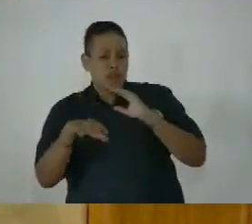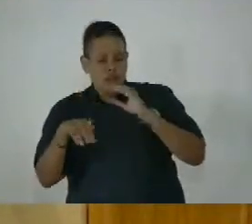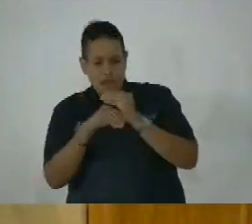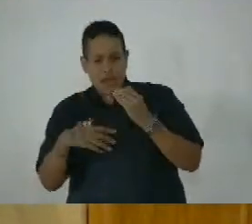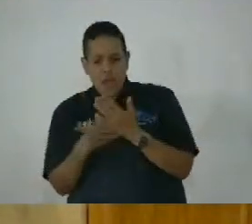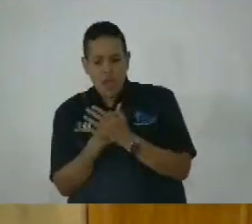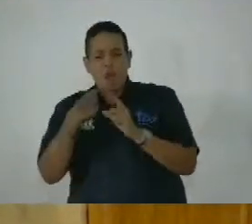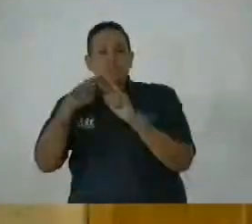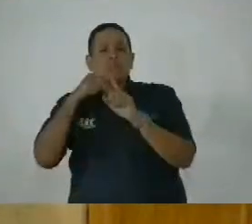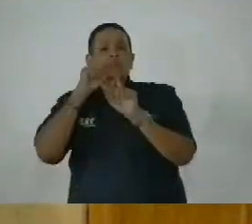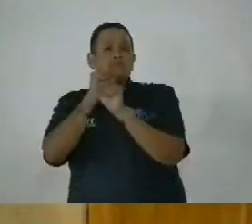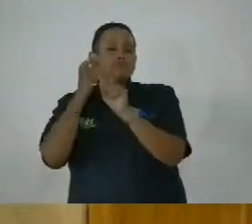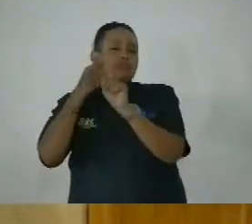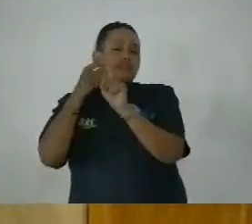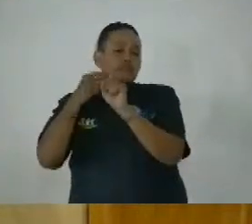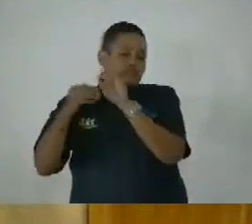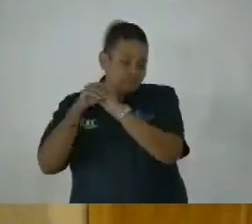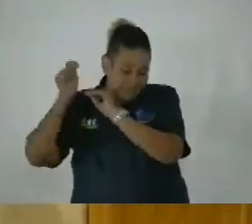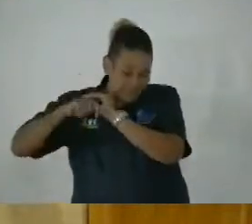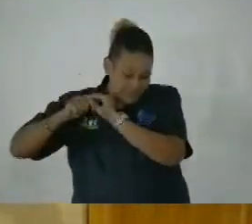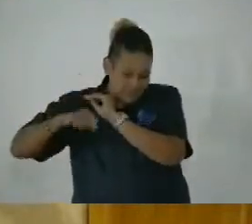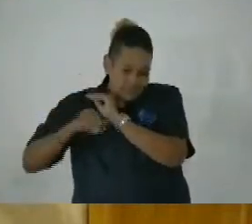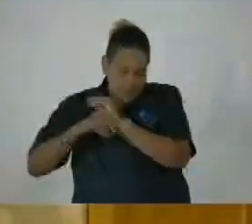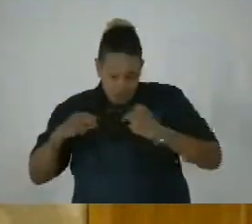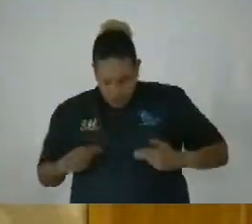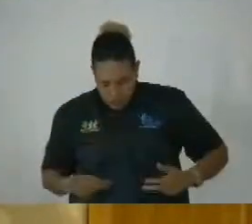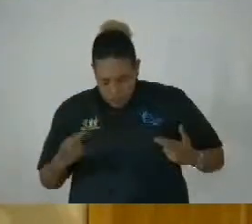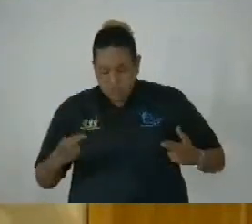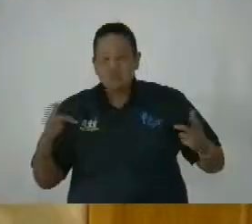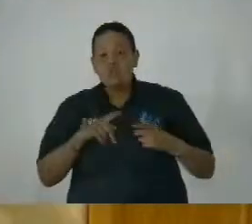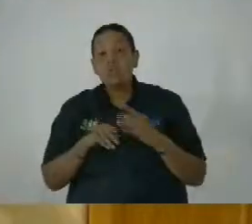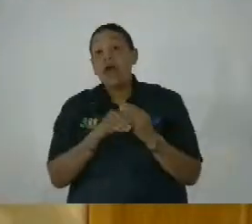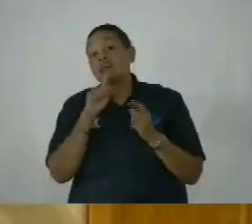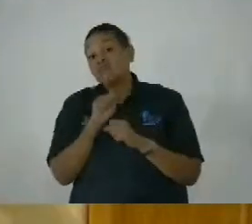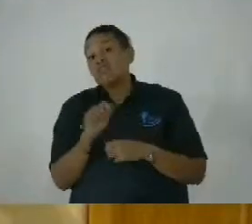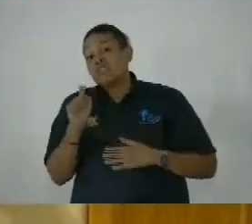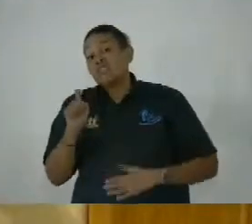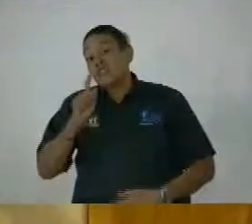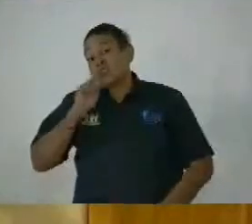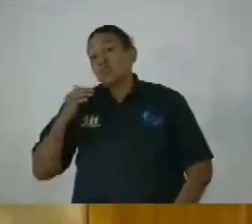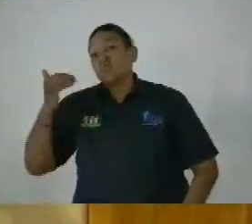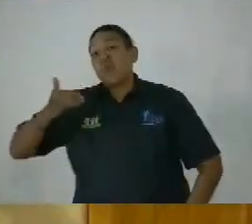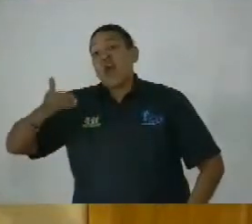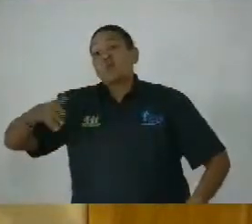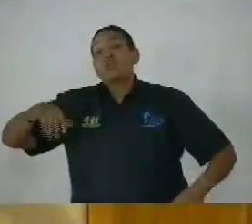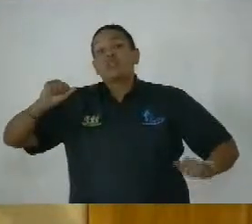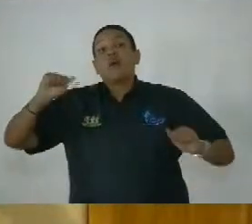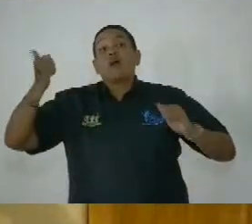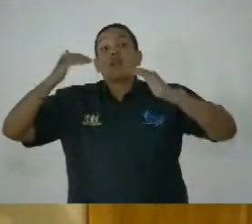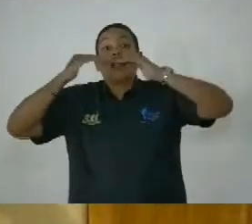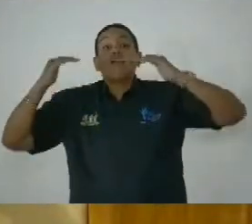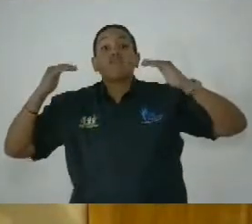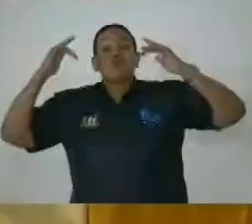the effectiveness of this human resource, and if necessary, to gradually take it to another level.